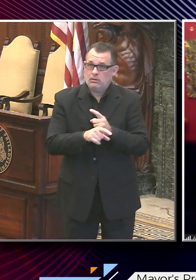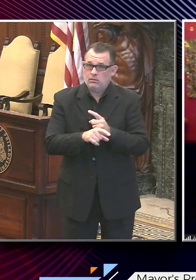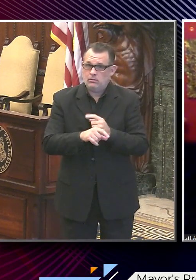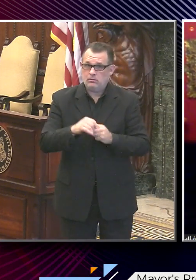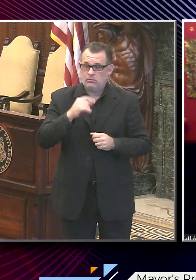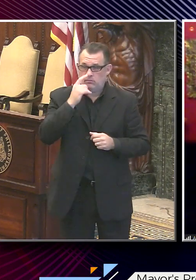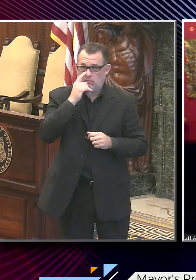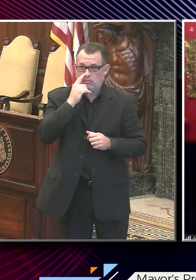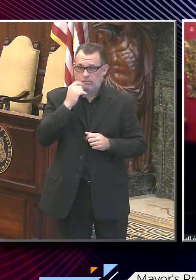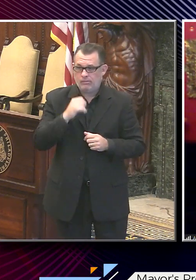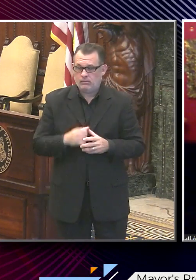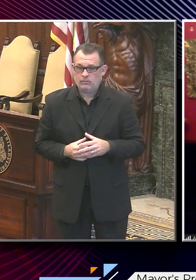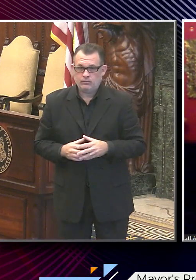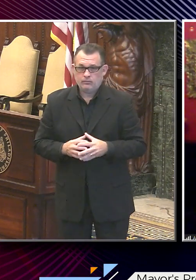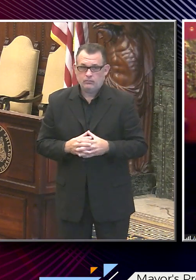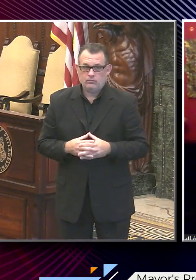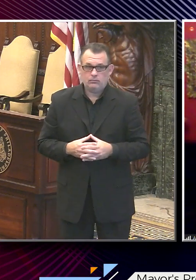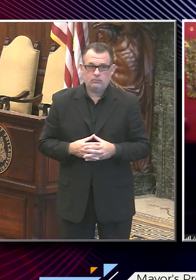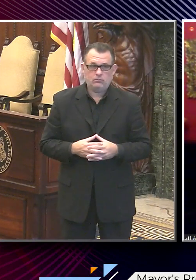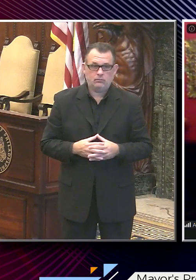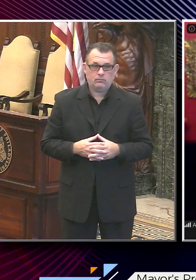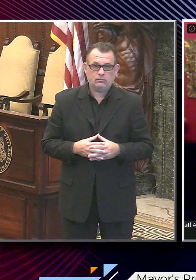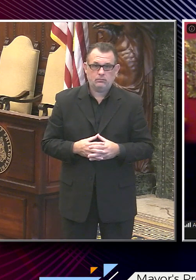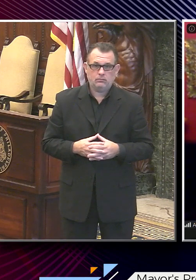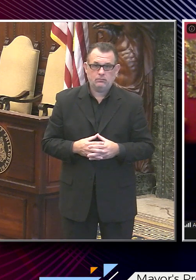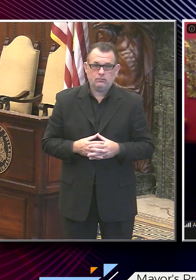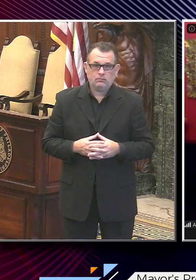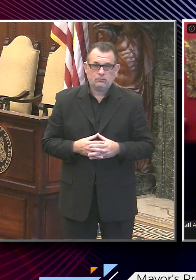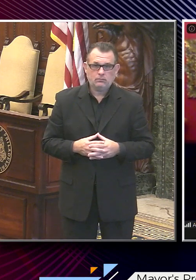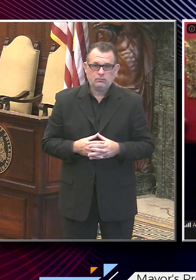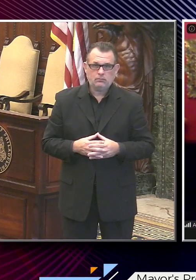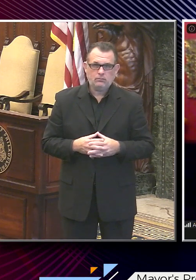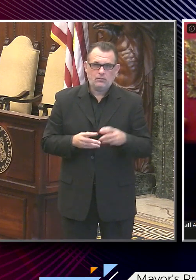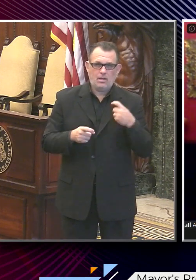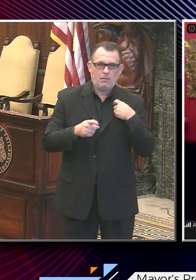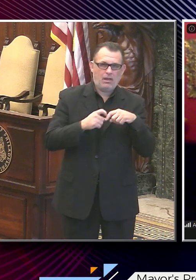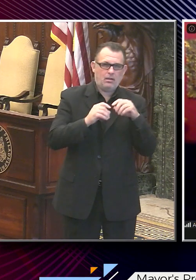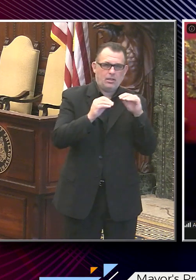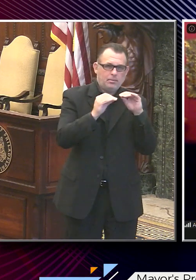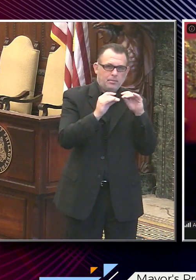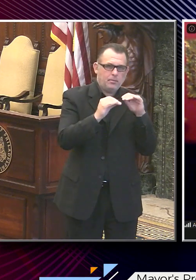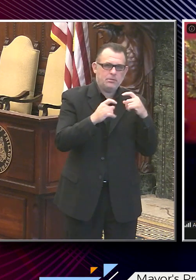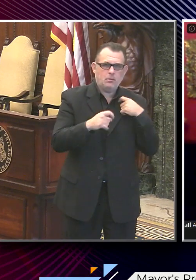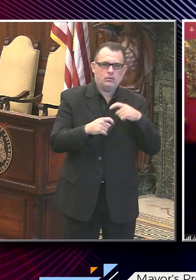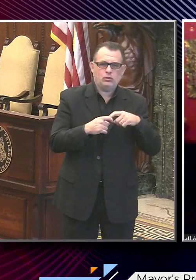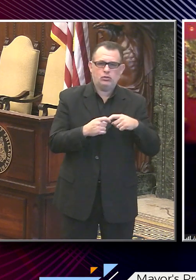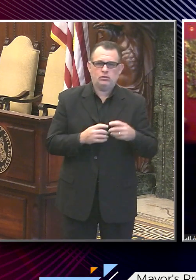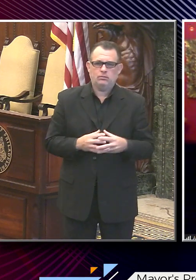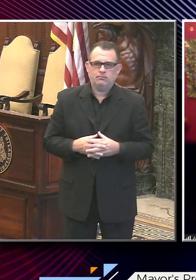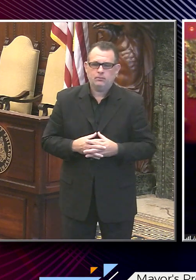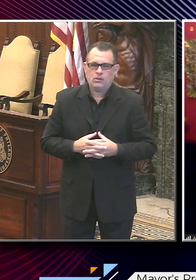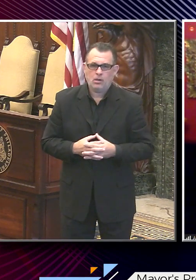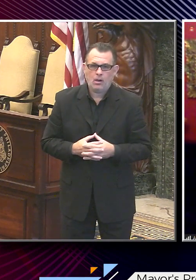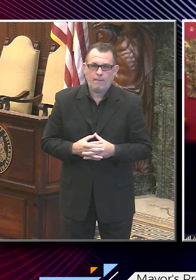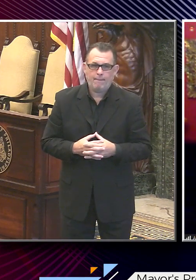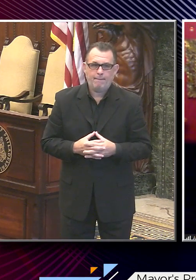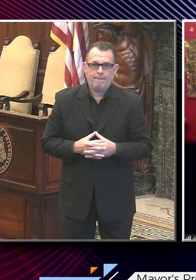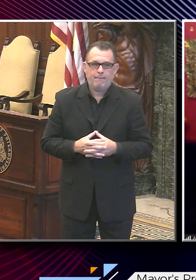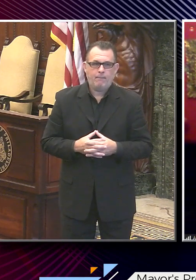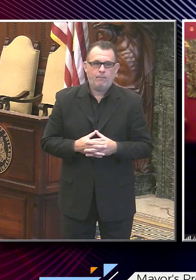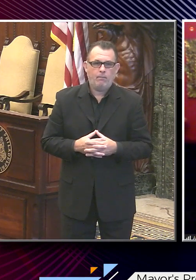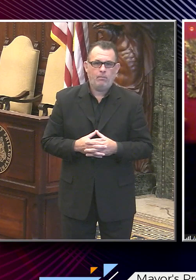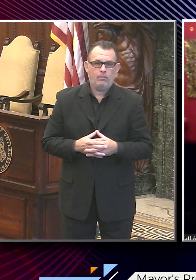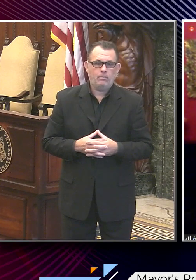Internet, obviamente, ciertamente estos centros van a tener las precauciones instaladas para tratar de evitar